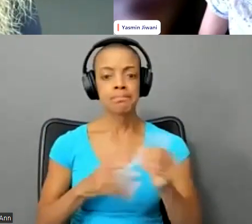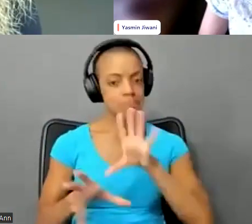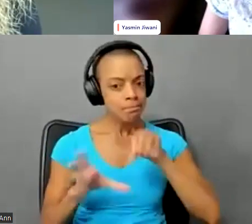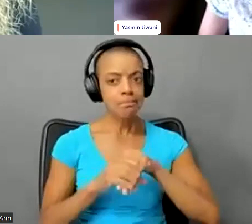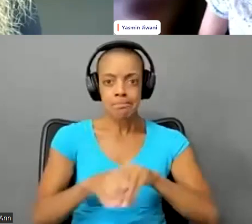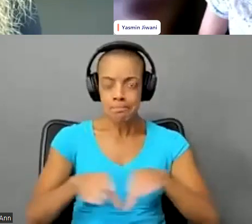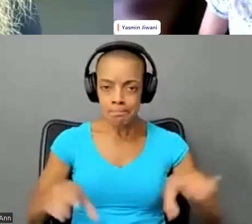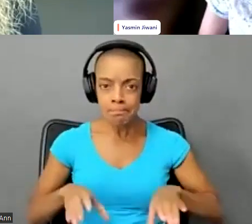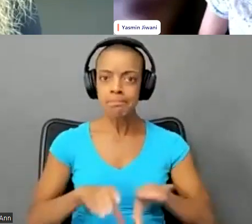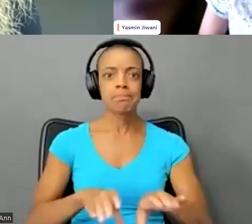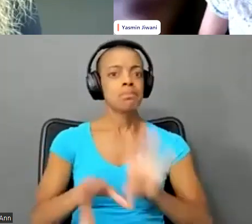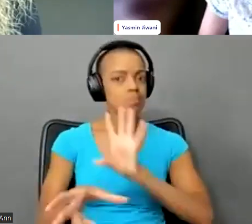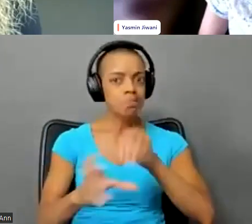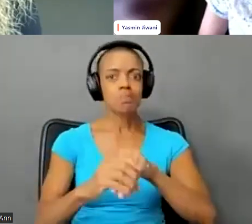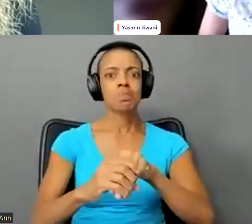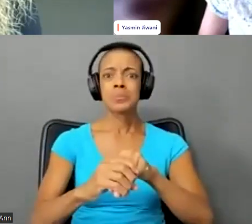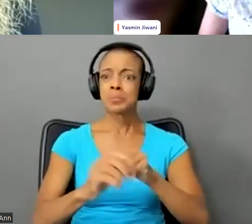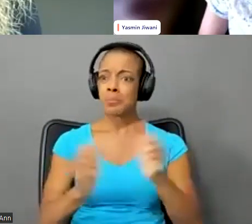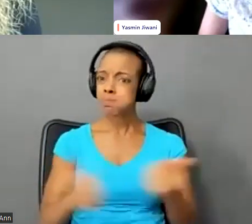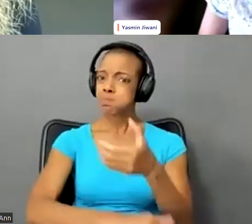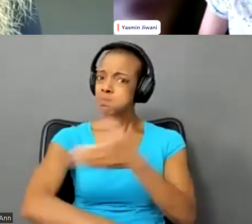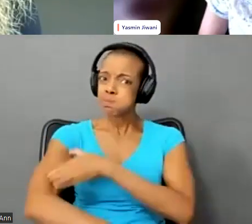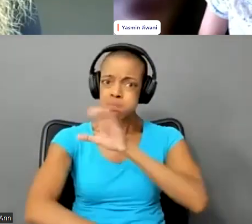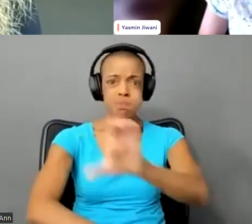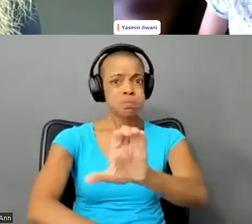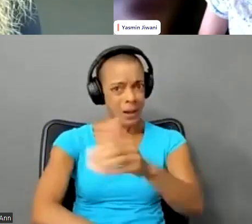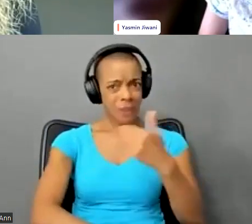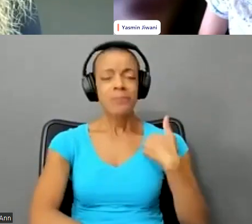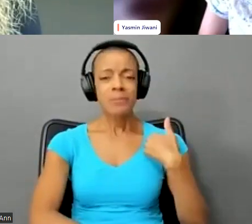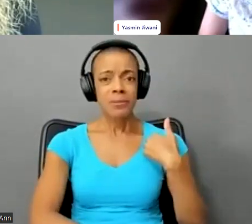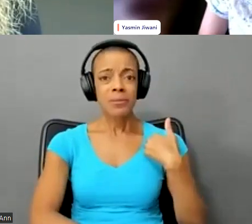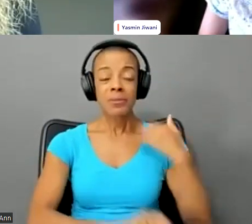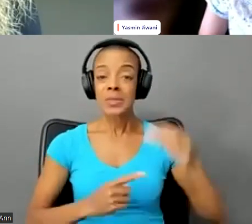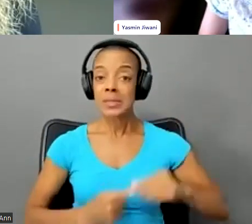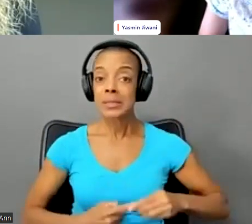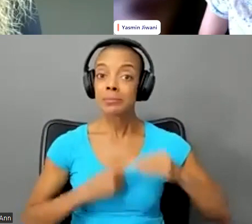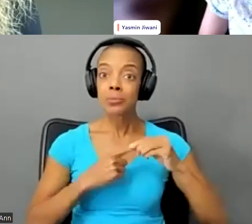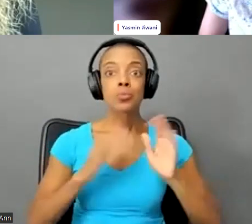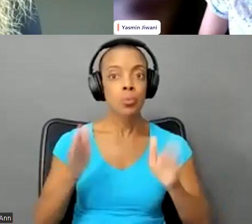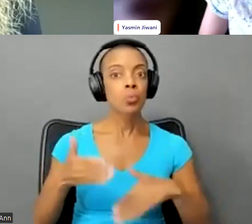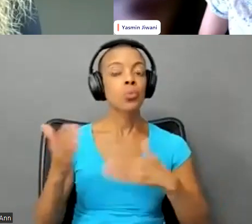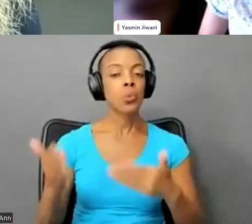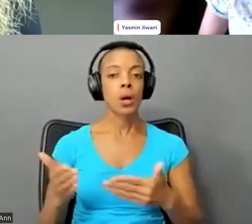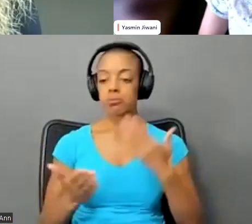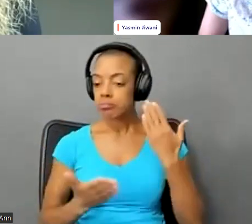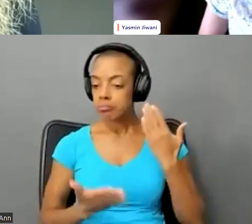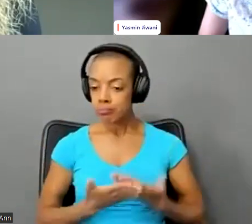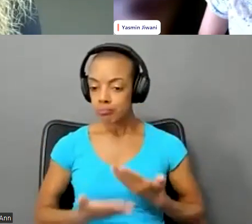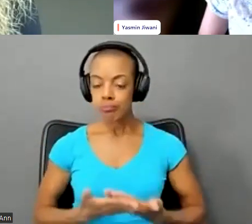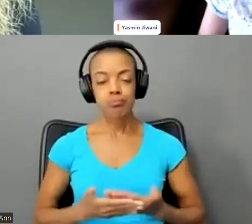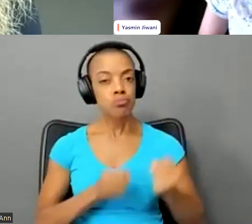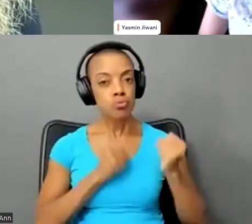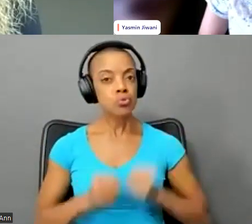present, have the power to, especially when you're able to offer really concrete,